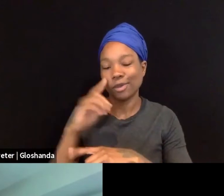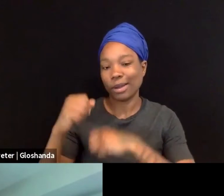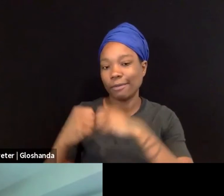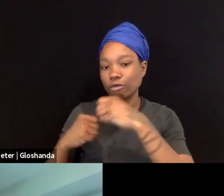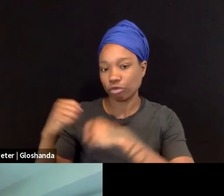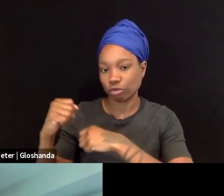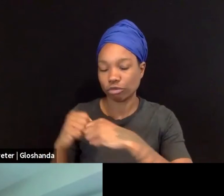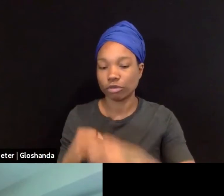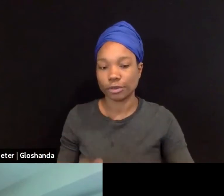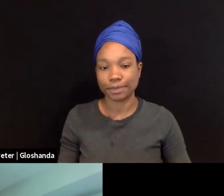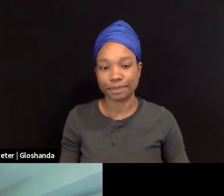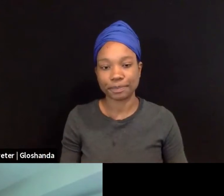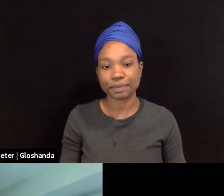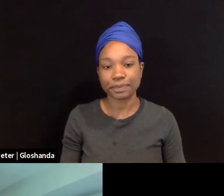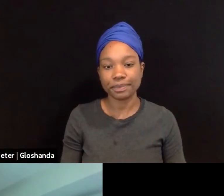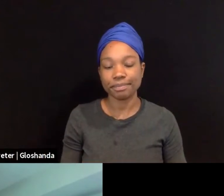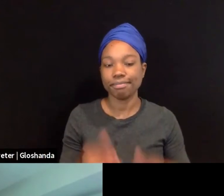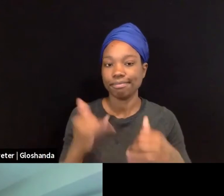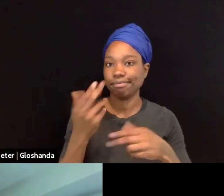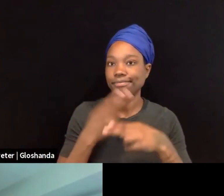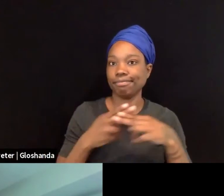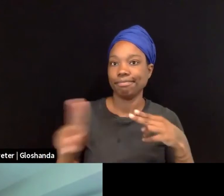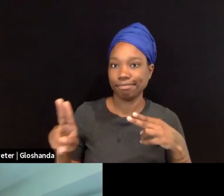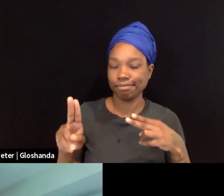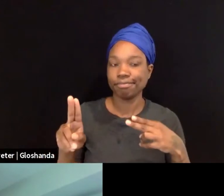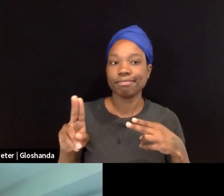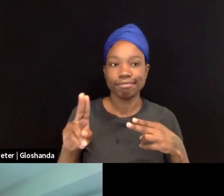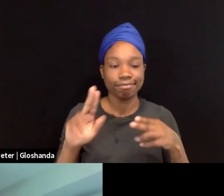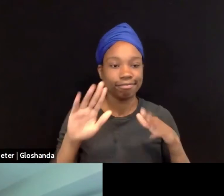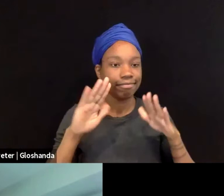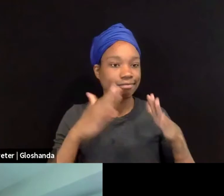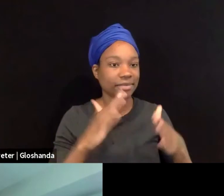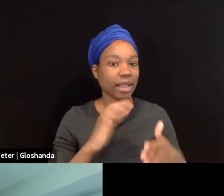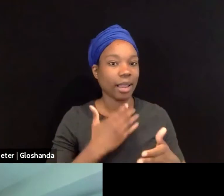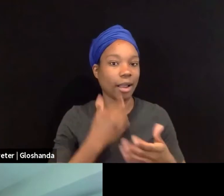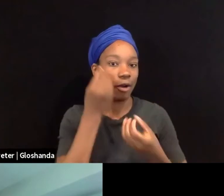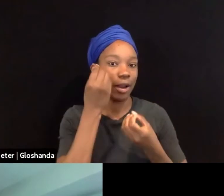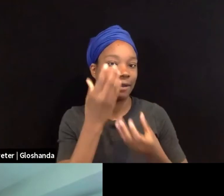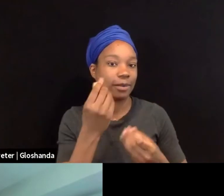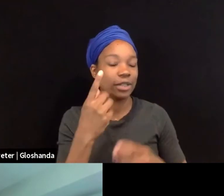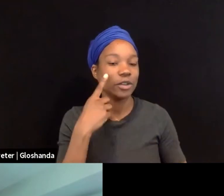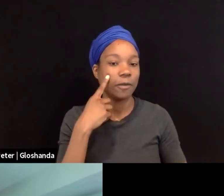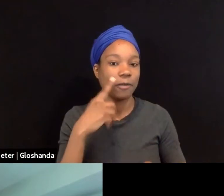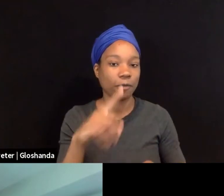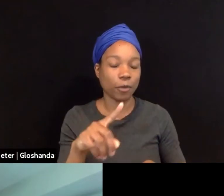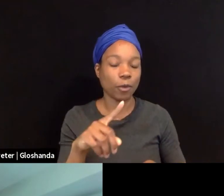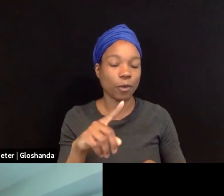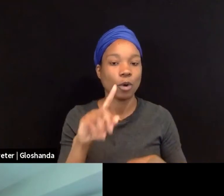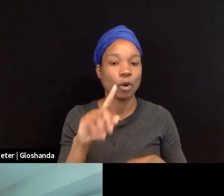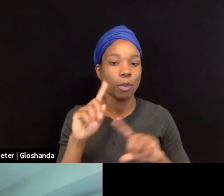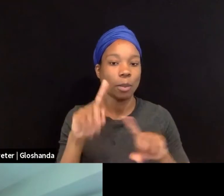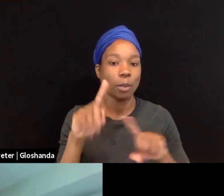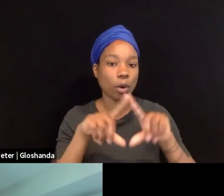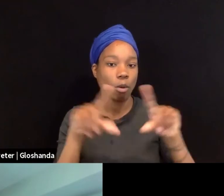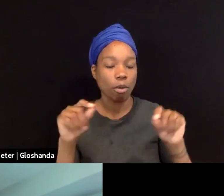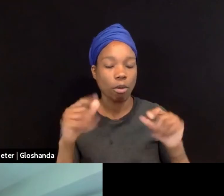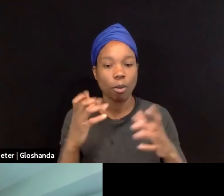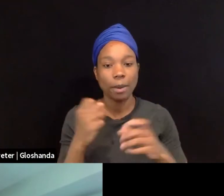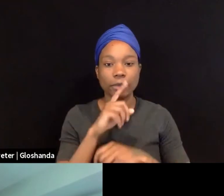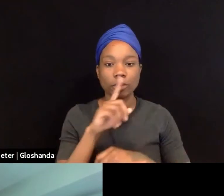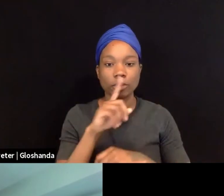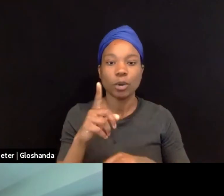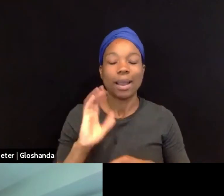Briefly, to go back to our information in the report card, how can we better ensure our infrastructure